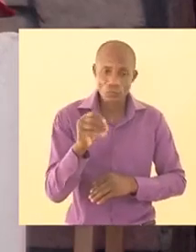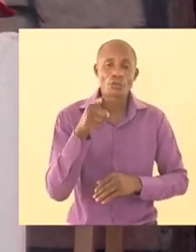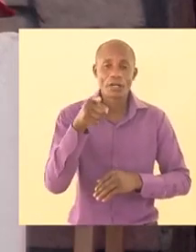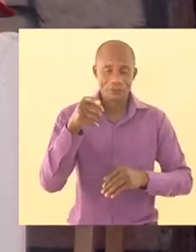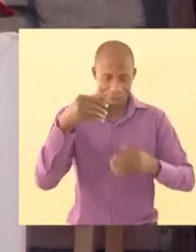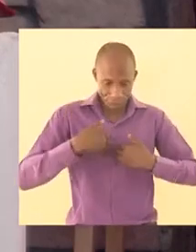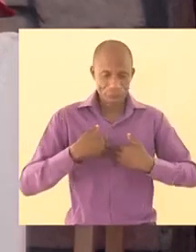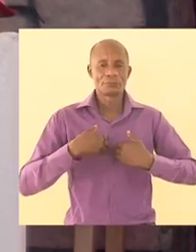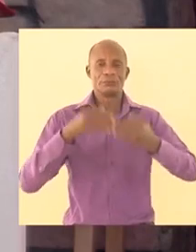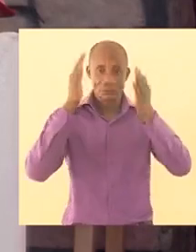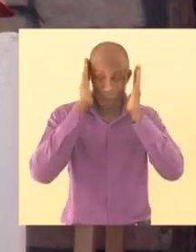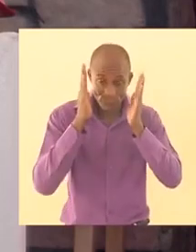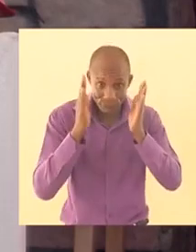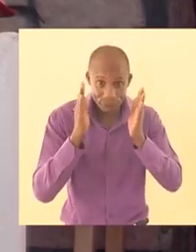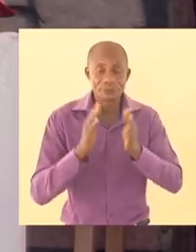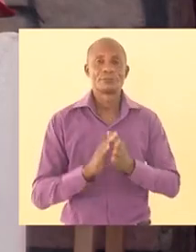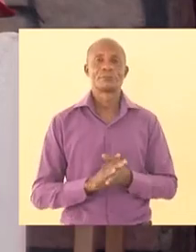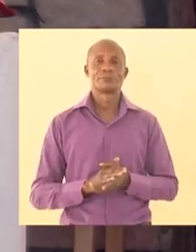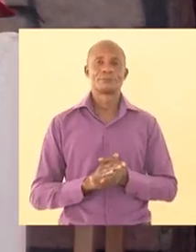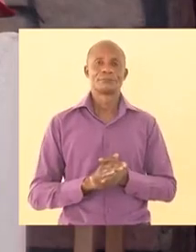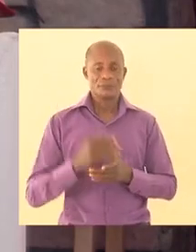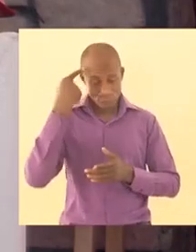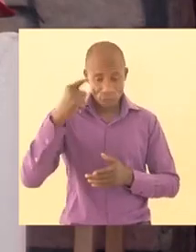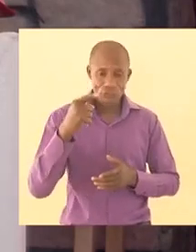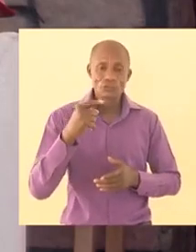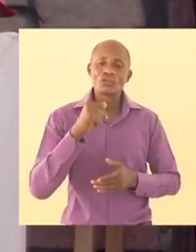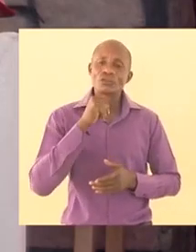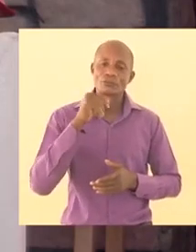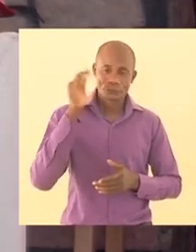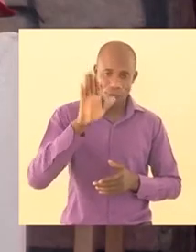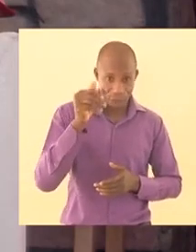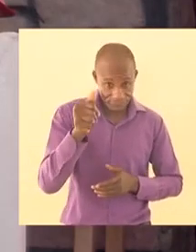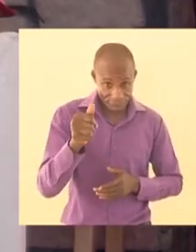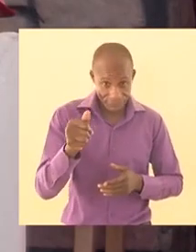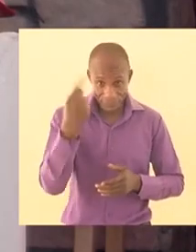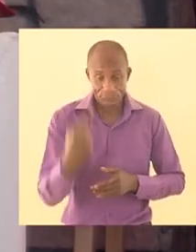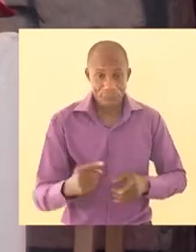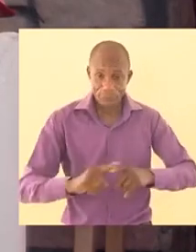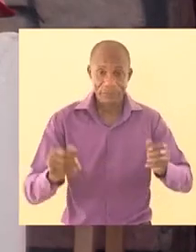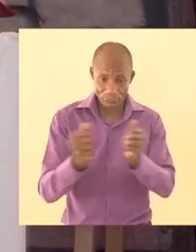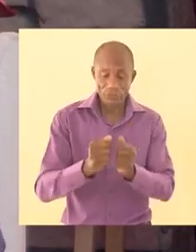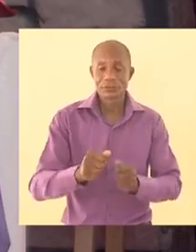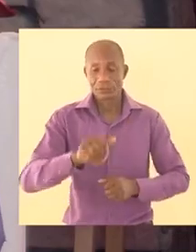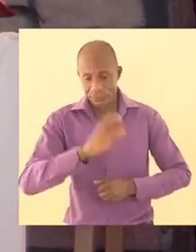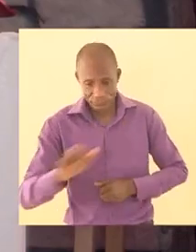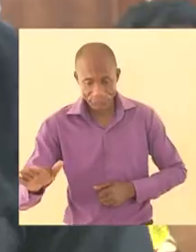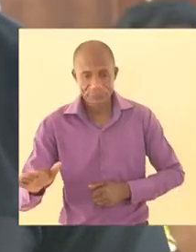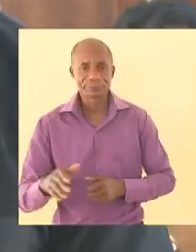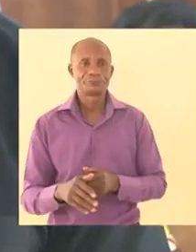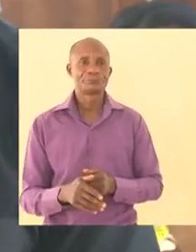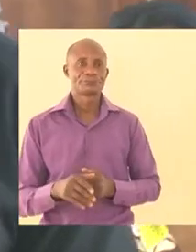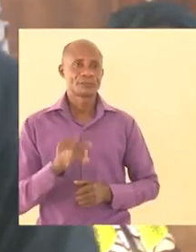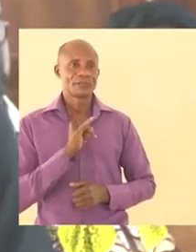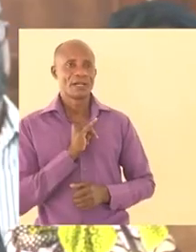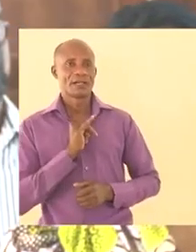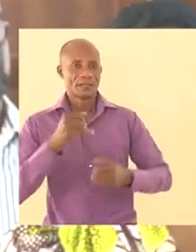not only your vigilance on yourself, but your vigilance over what your kids are doing. And Father, I think